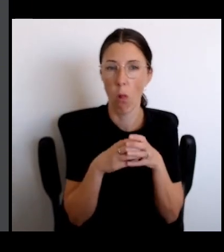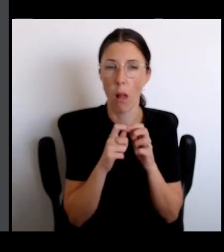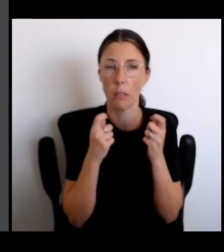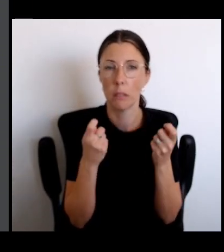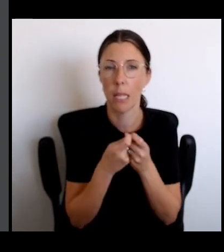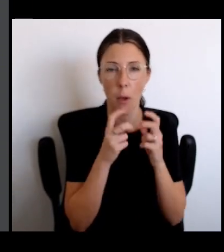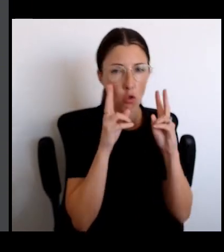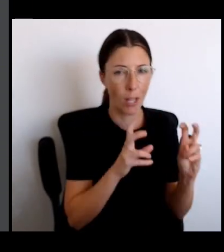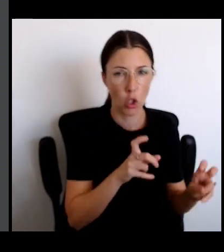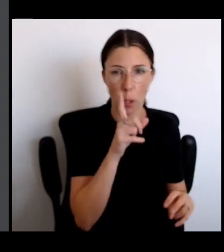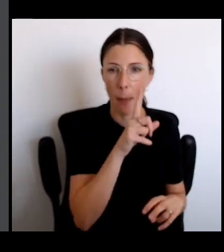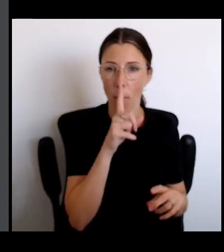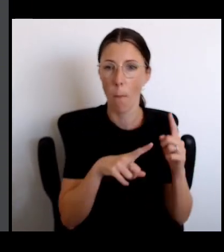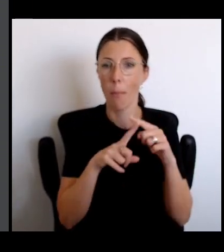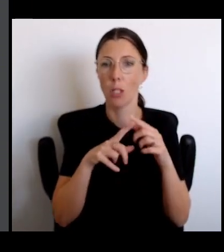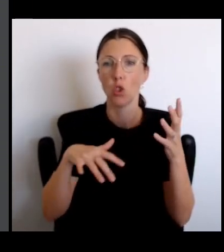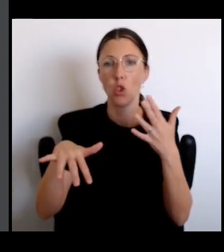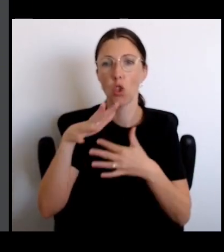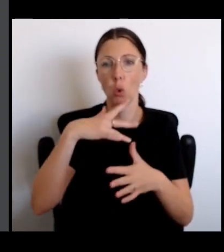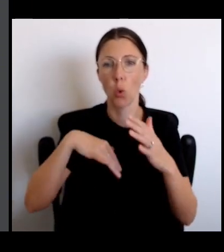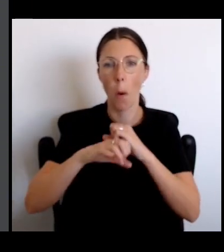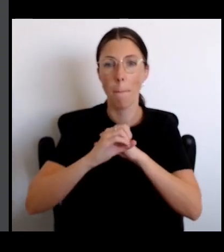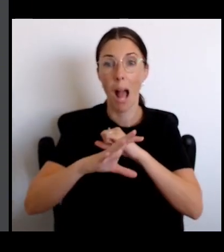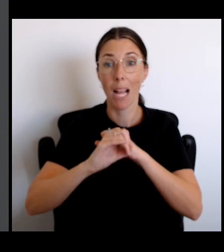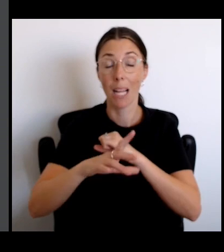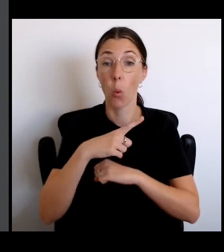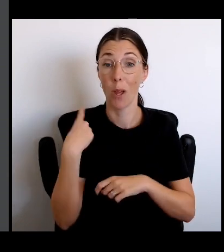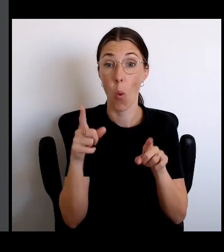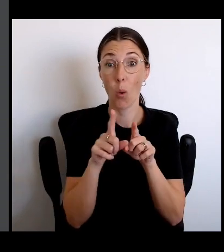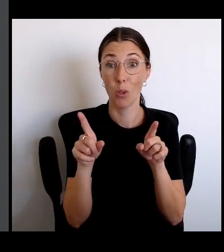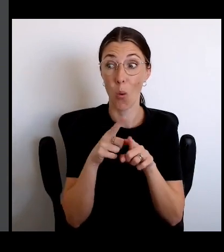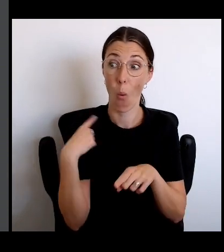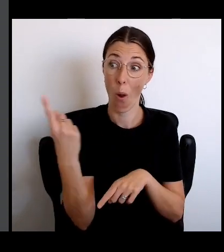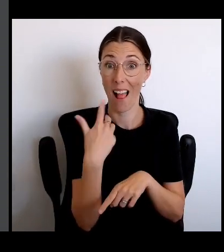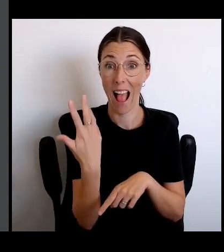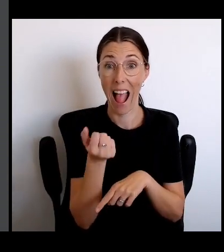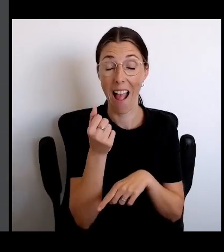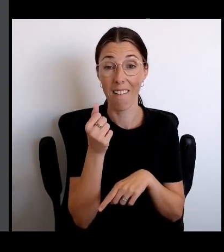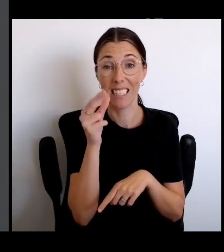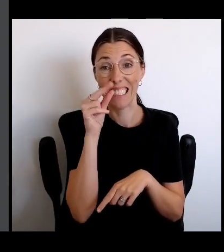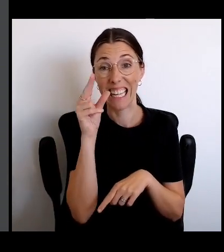marketers, we are also a team of parents of teenagers. And we ourselves were